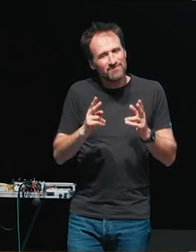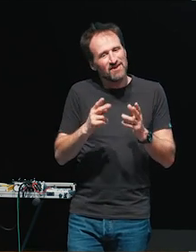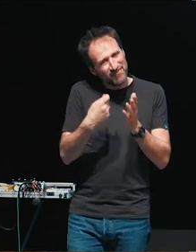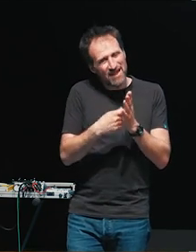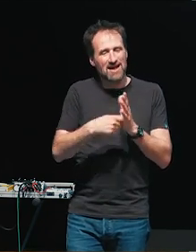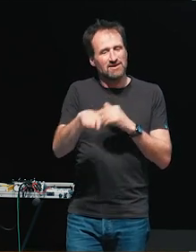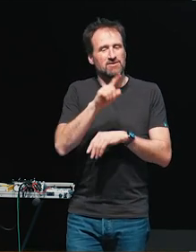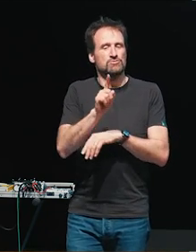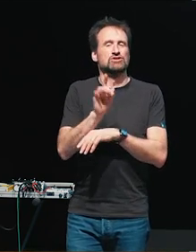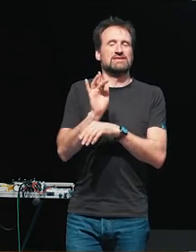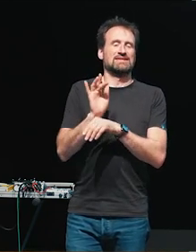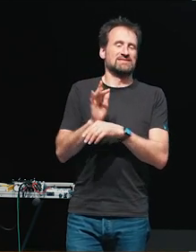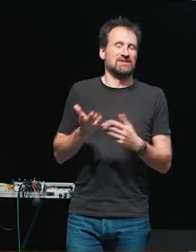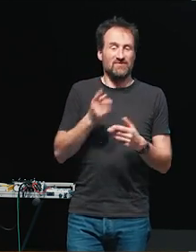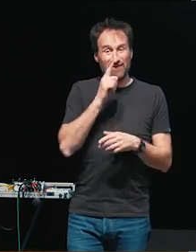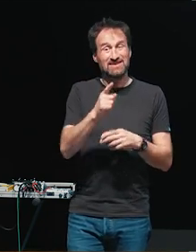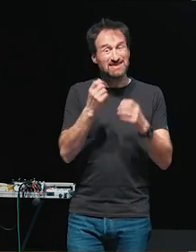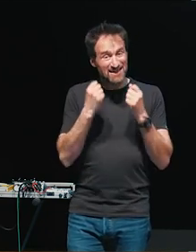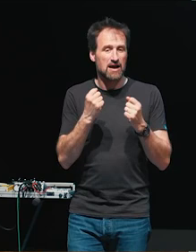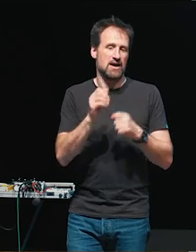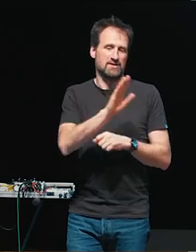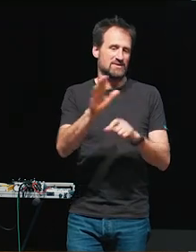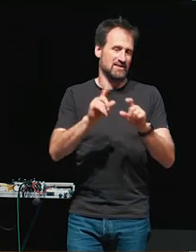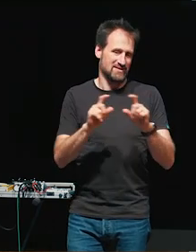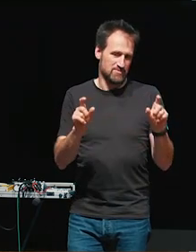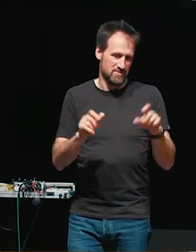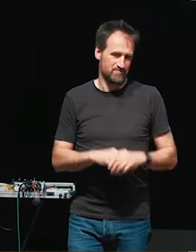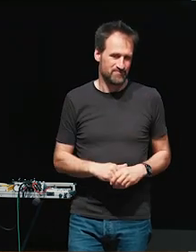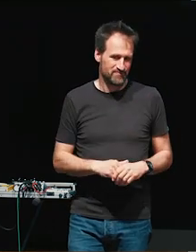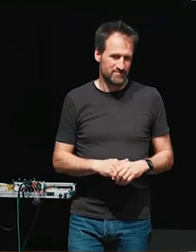I said earlier, the function-to-function calls are, again, pretty brutal.